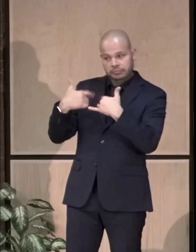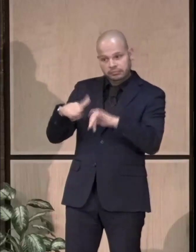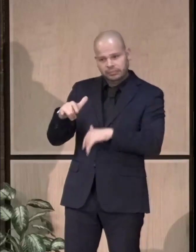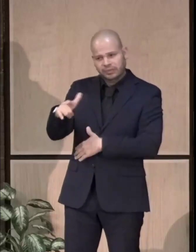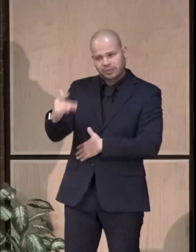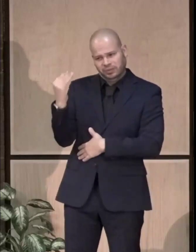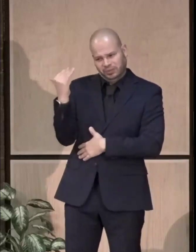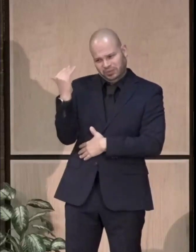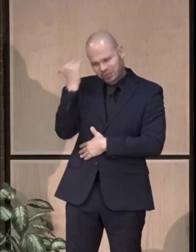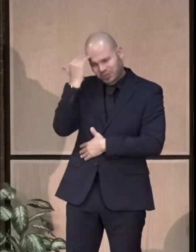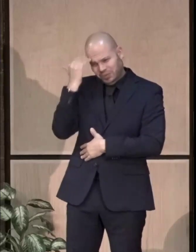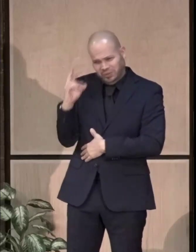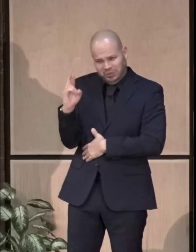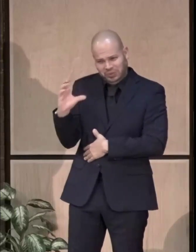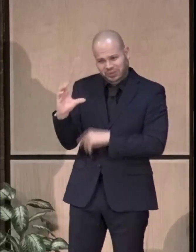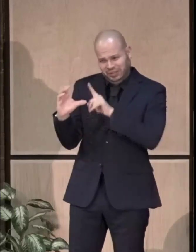complied.